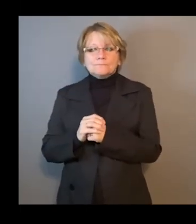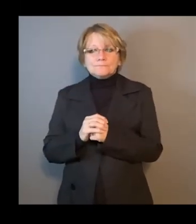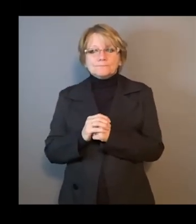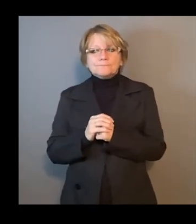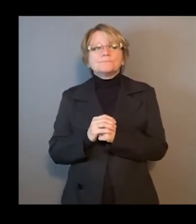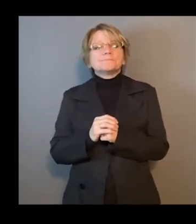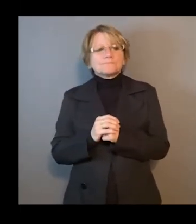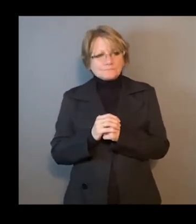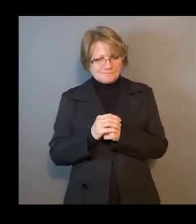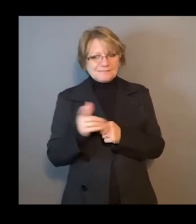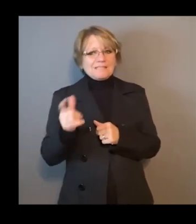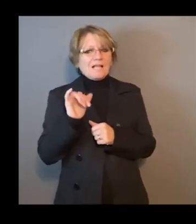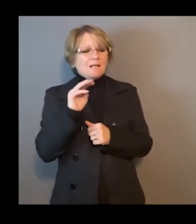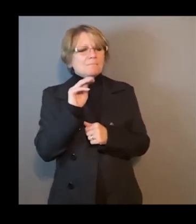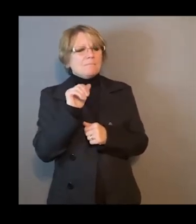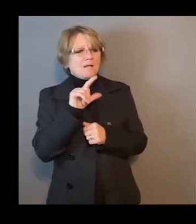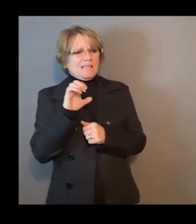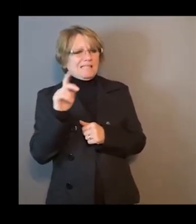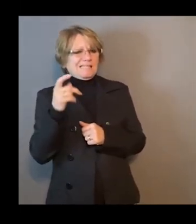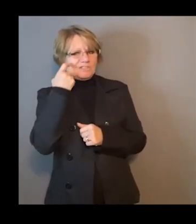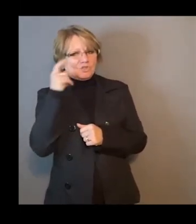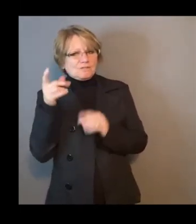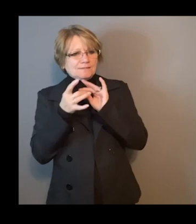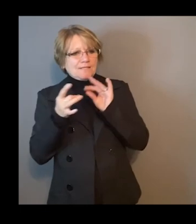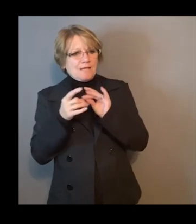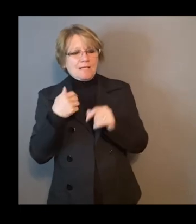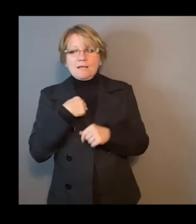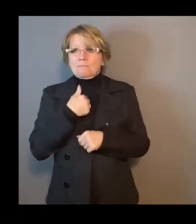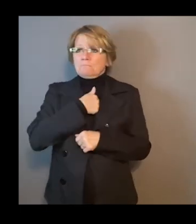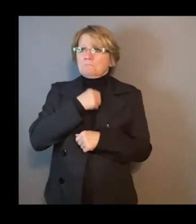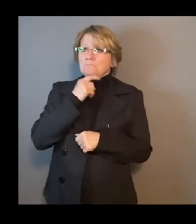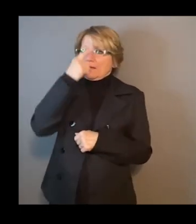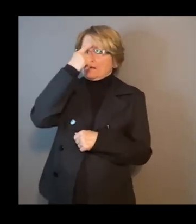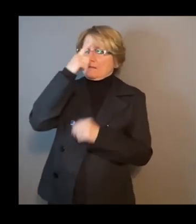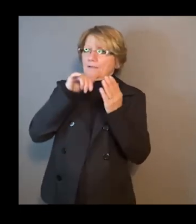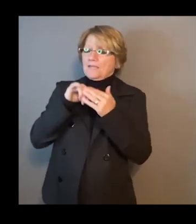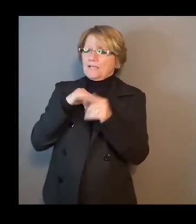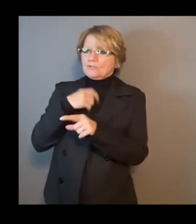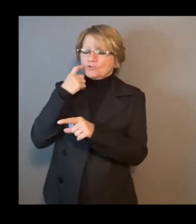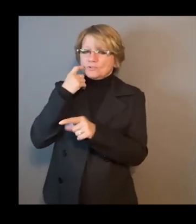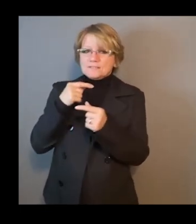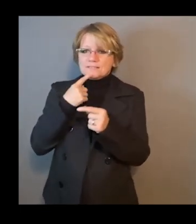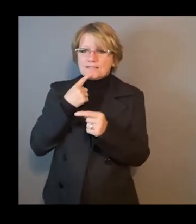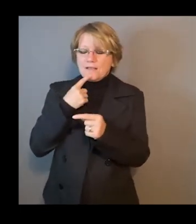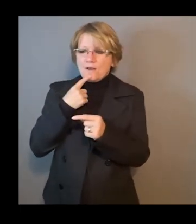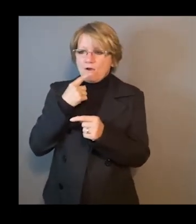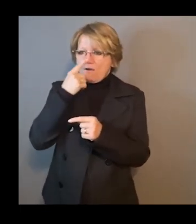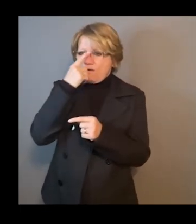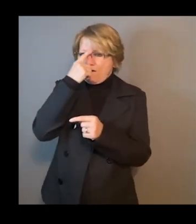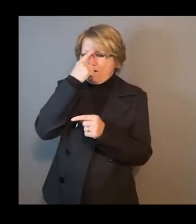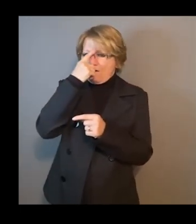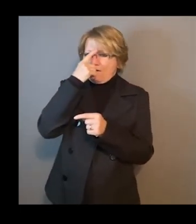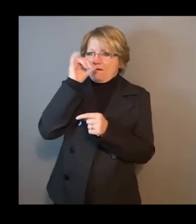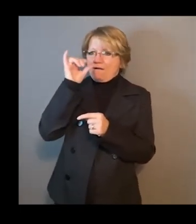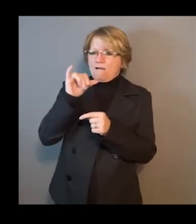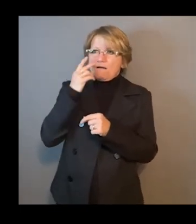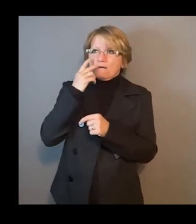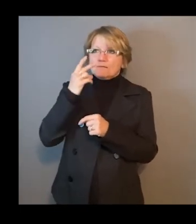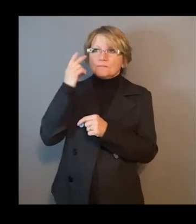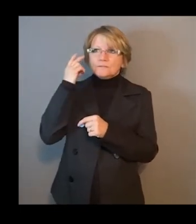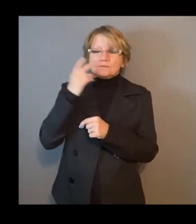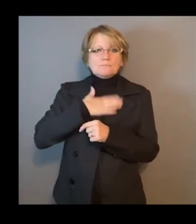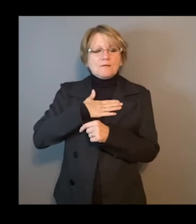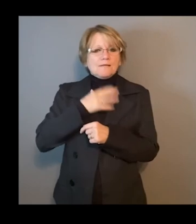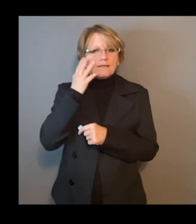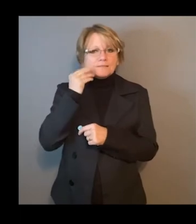To piggyback on what Malik's saying, I didn't really even think about it like that until he said it, but it made me go back and think about